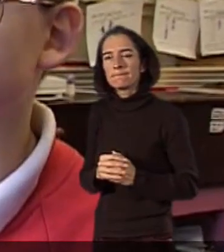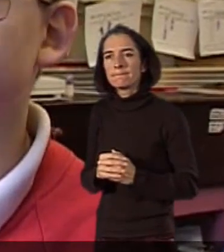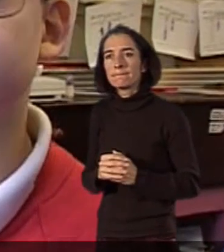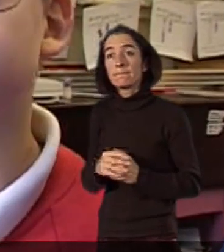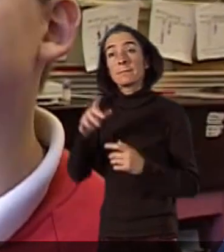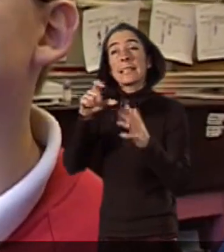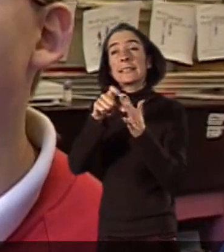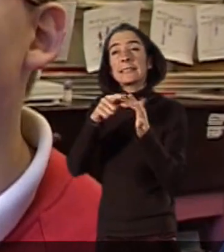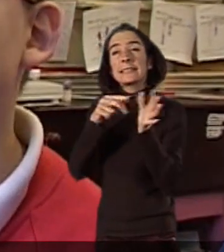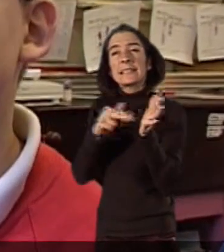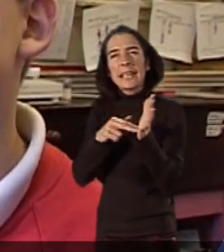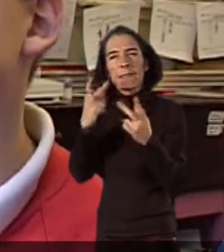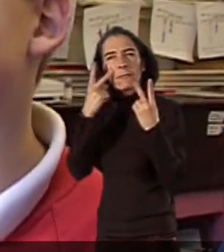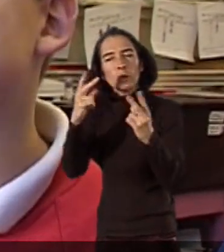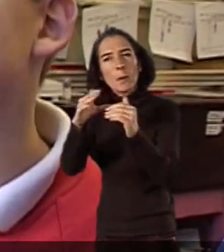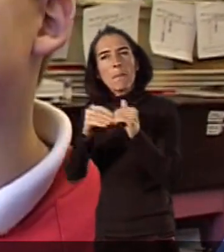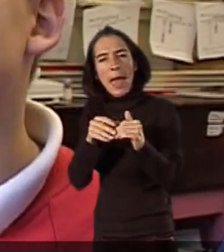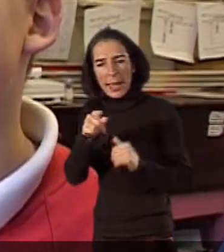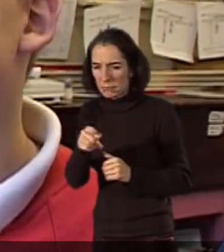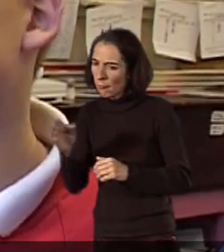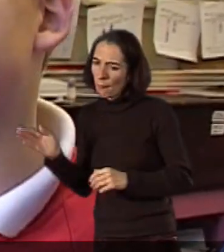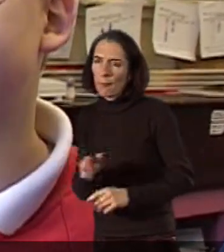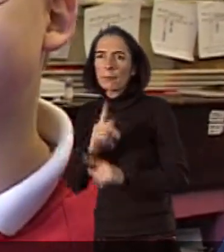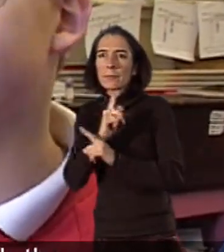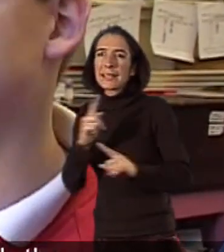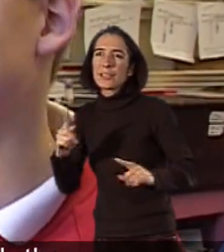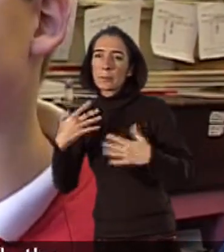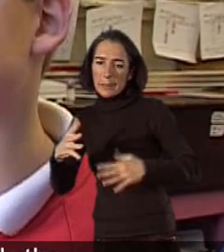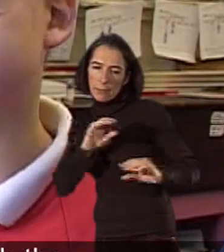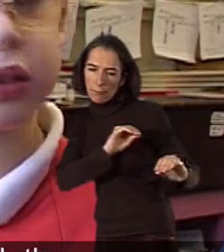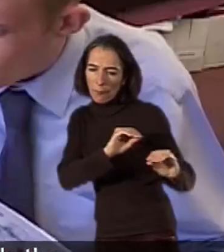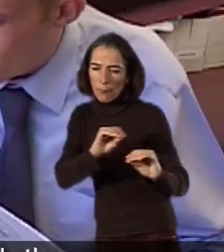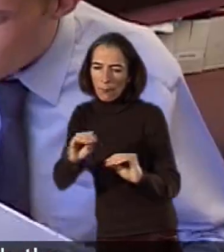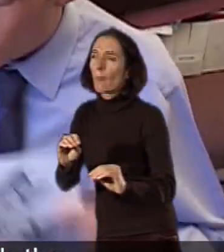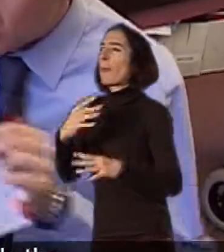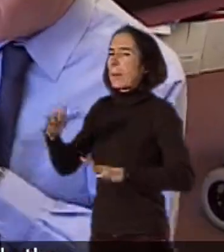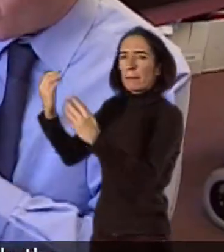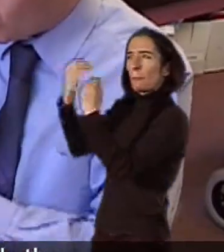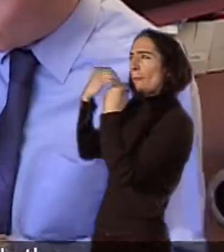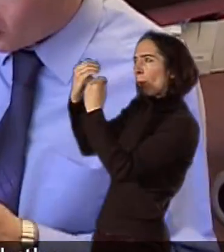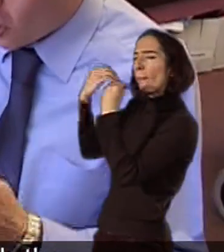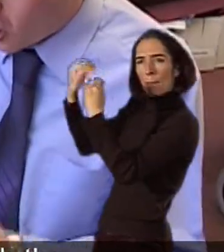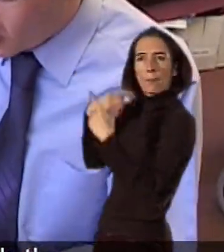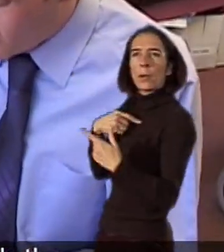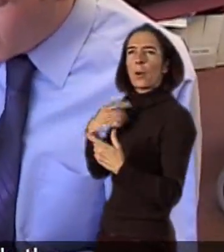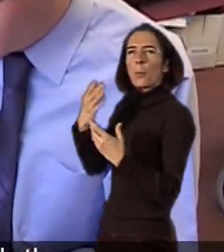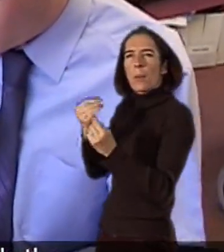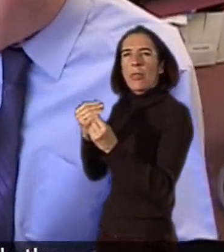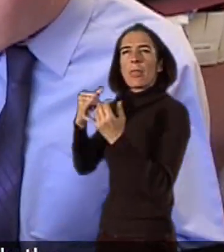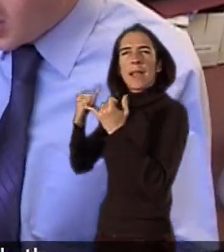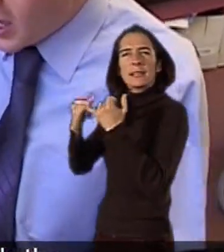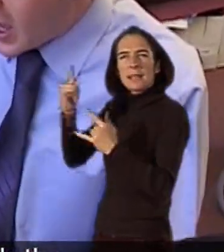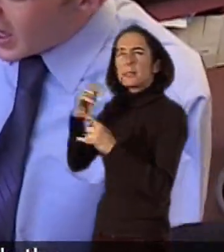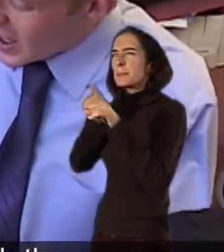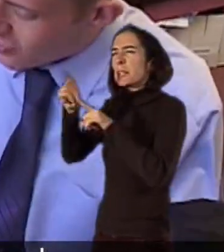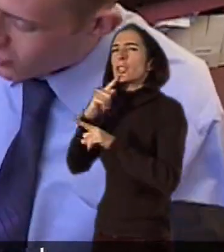With Dean, who's visually impaired, all the teachers who've worked with him have all had a 2-day training with the SSS, the